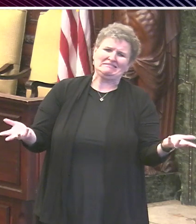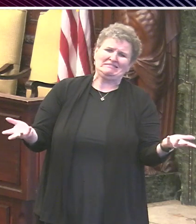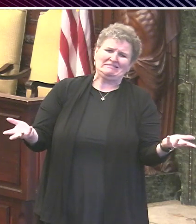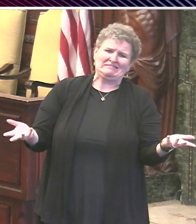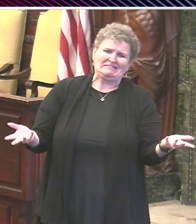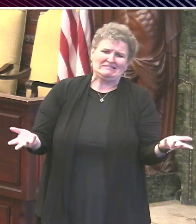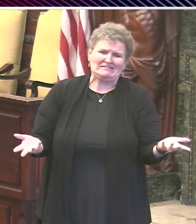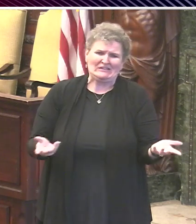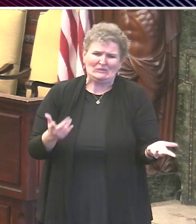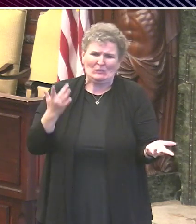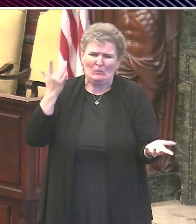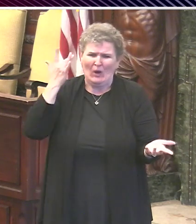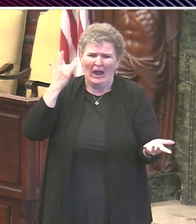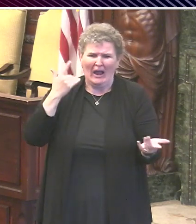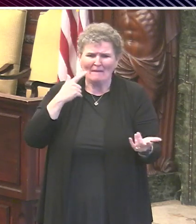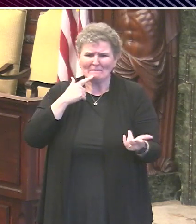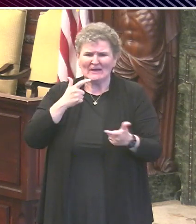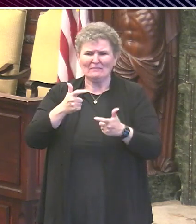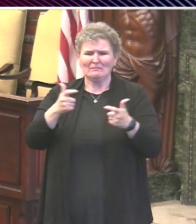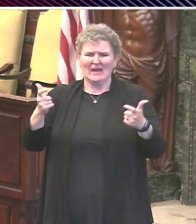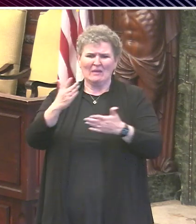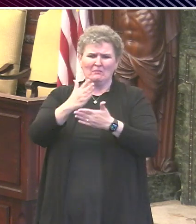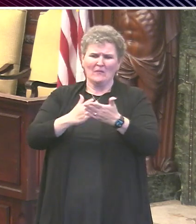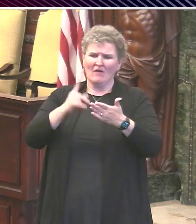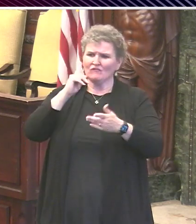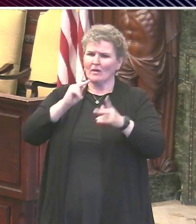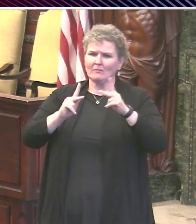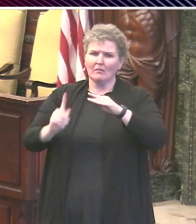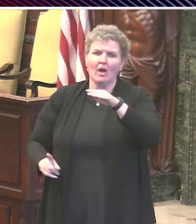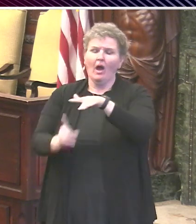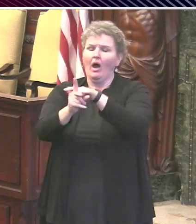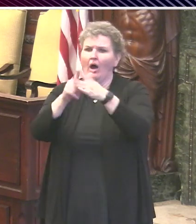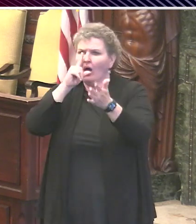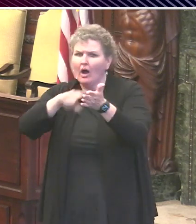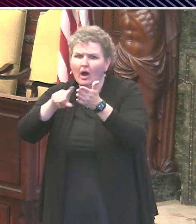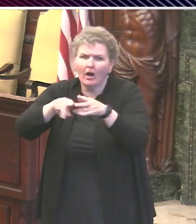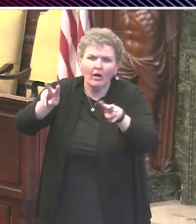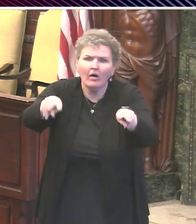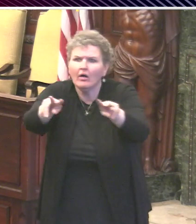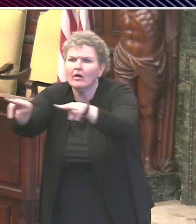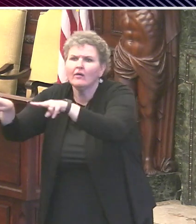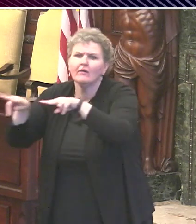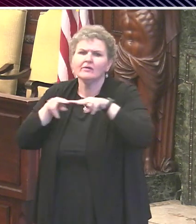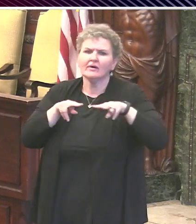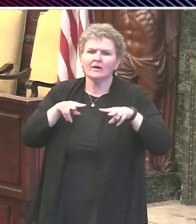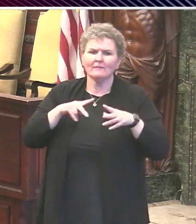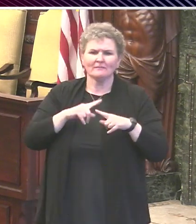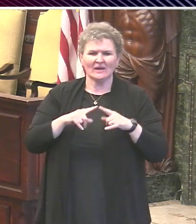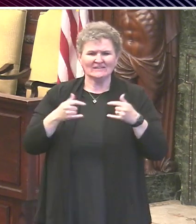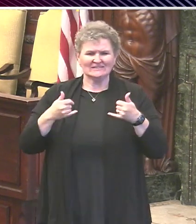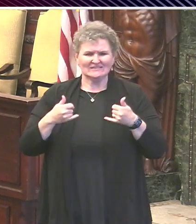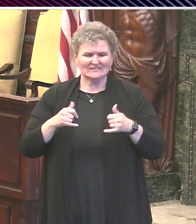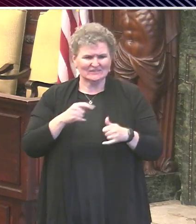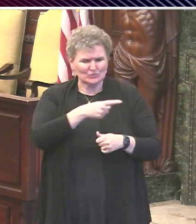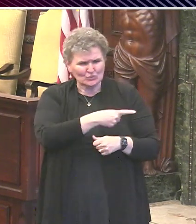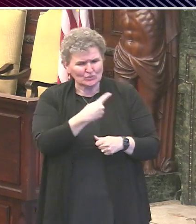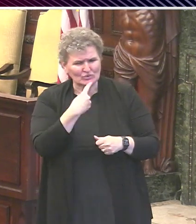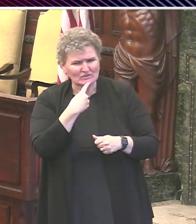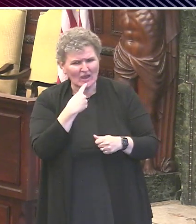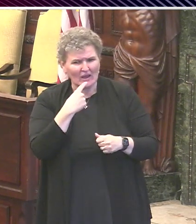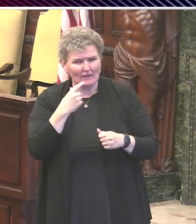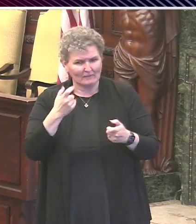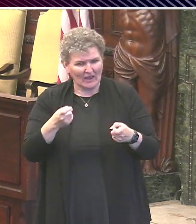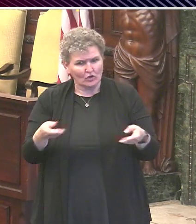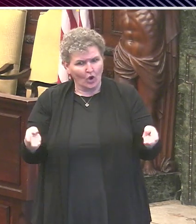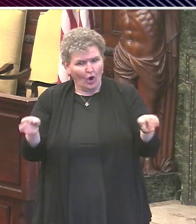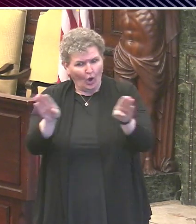biggest concern? I know you said you're going to do kind of pop-up inspections in a sense, but what would it take when you say that you may ultimately have to shut some of these